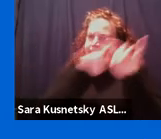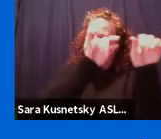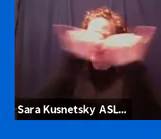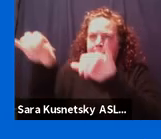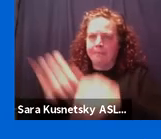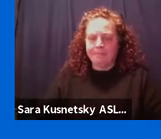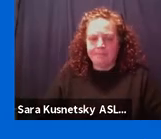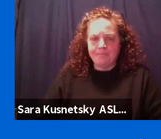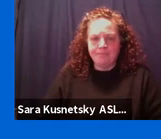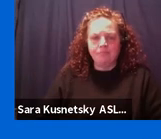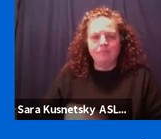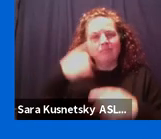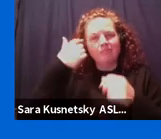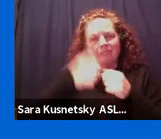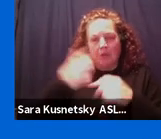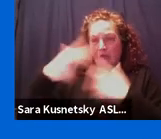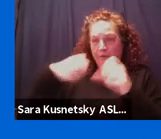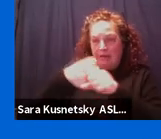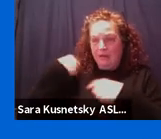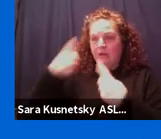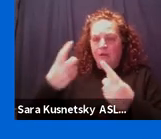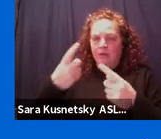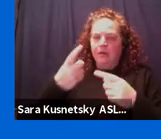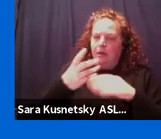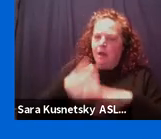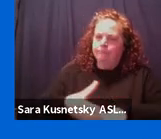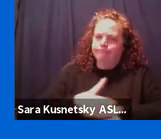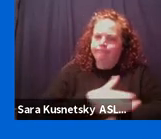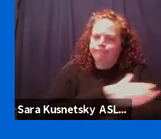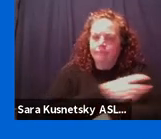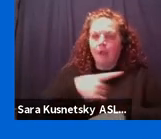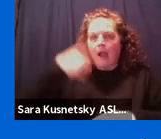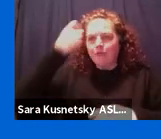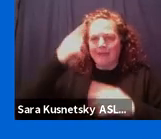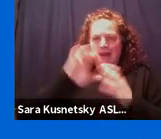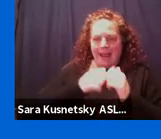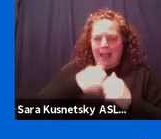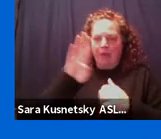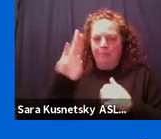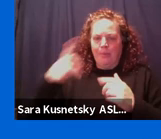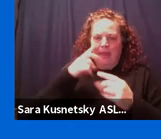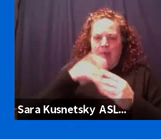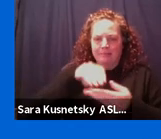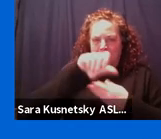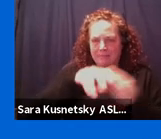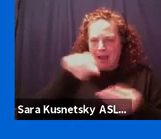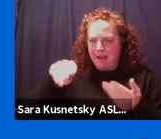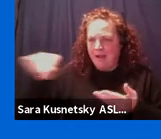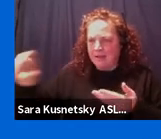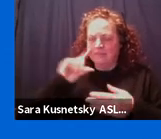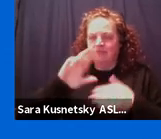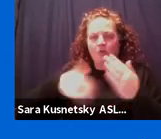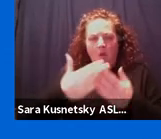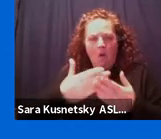As you remember, over the last 3 years, we've made significant progress in understanding our spending across these different student